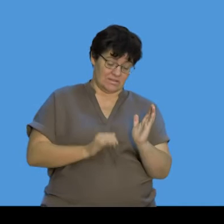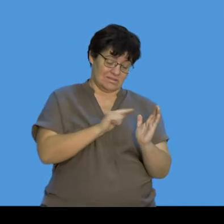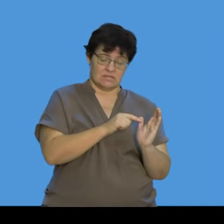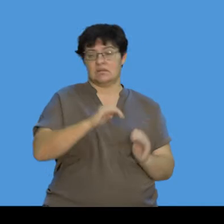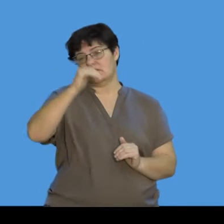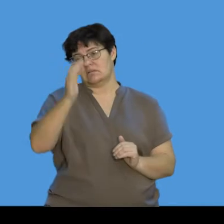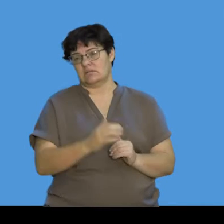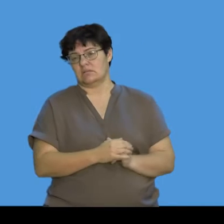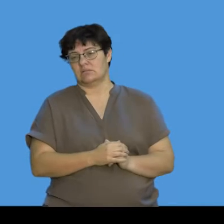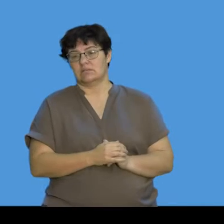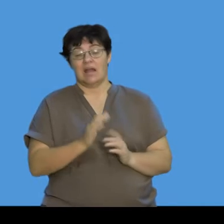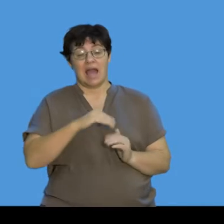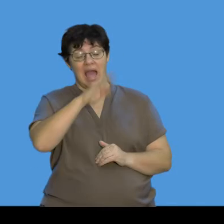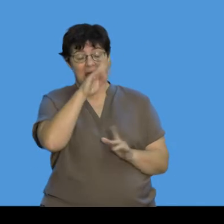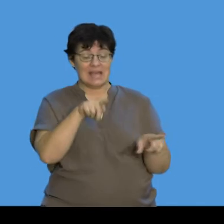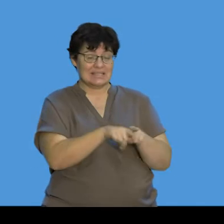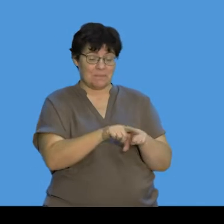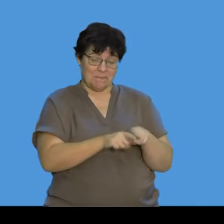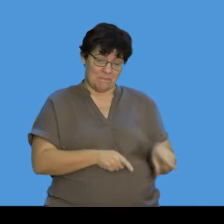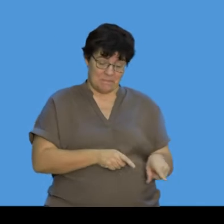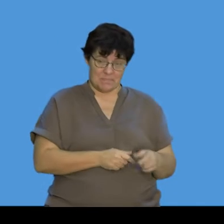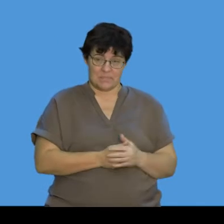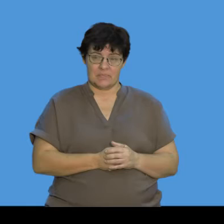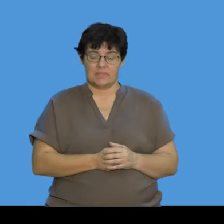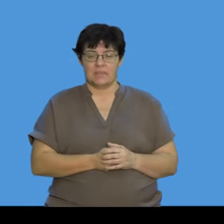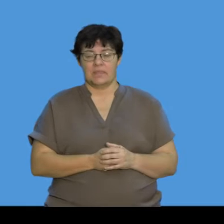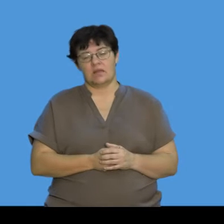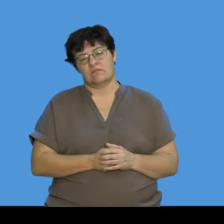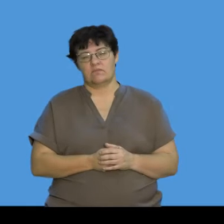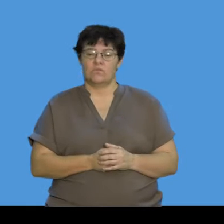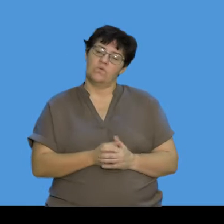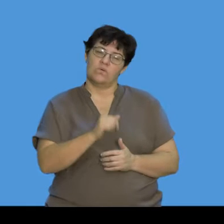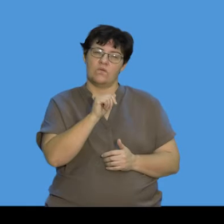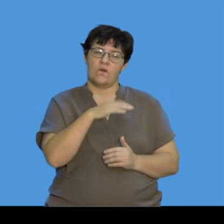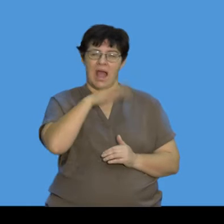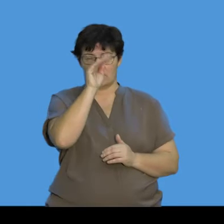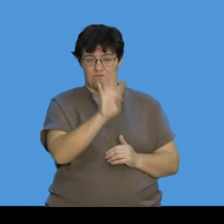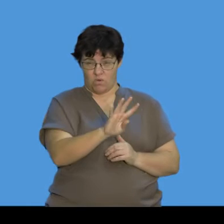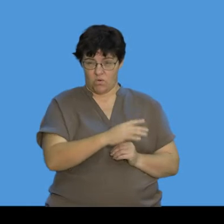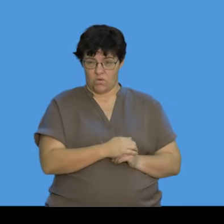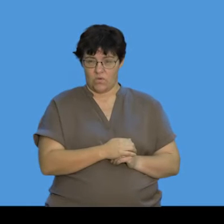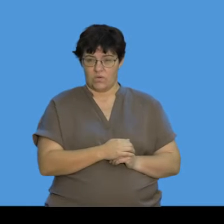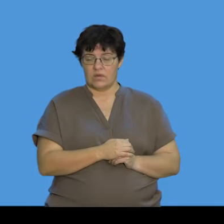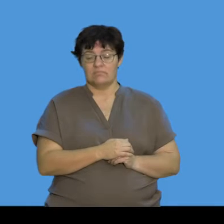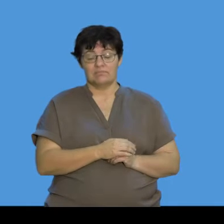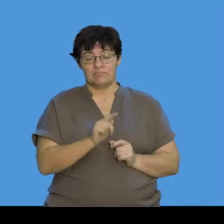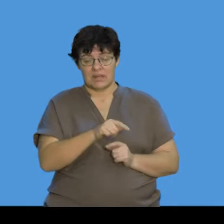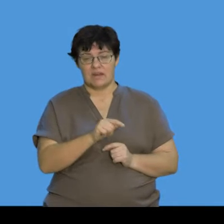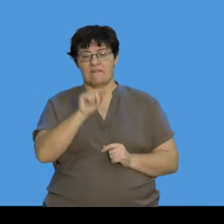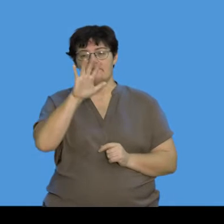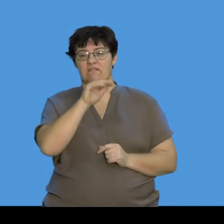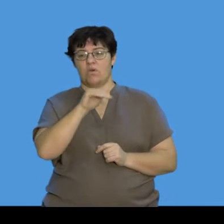simplify this. The highest common factor of these two numbers will be 4, which will then give me 5